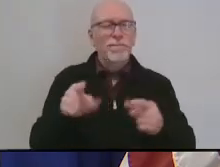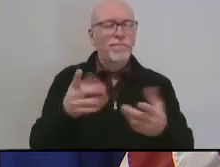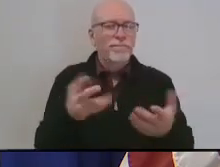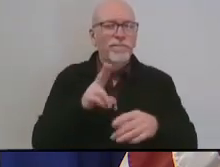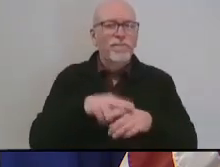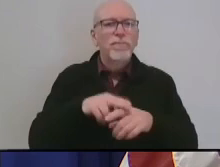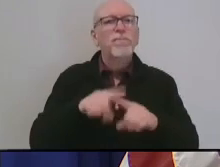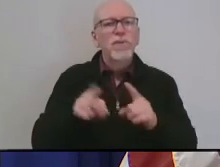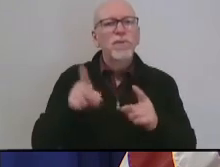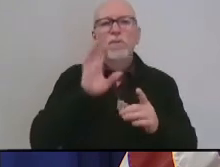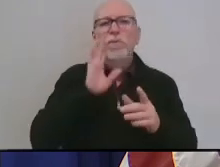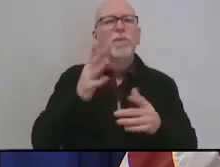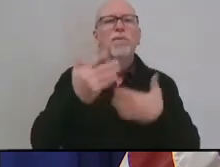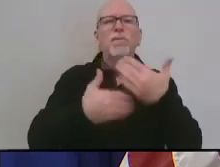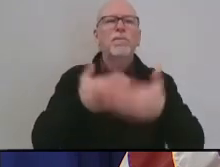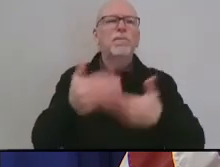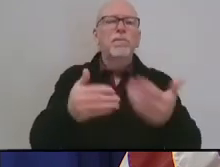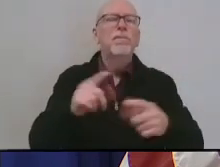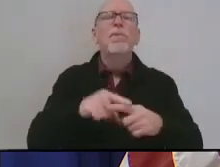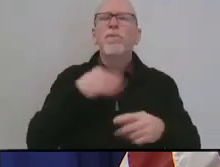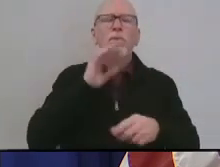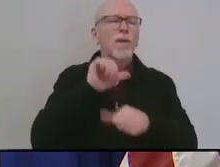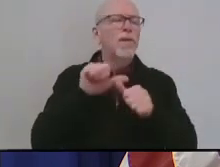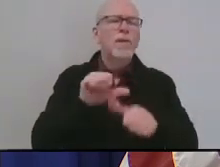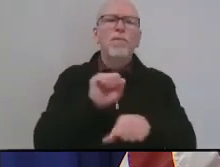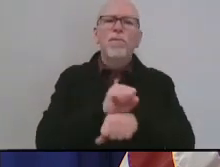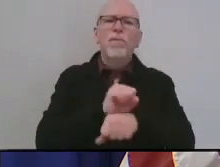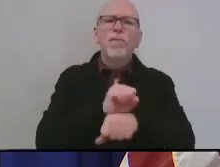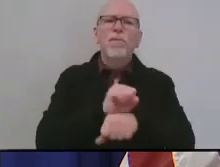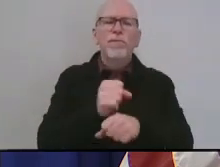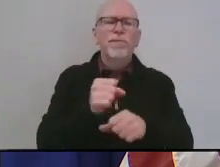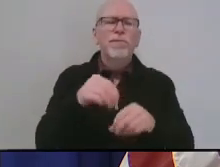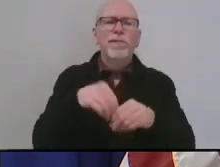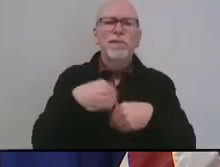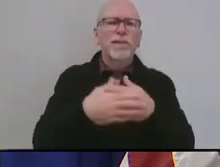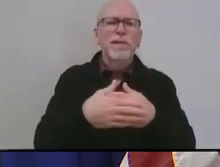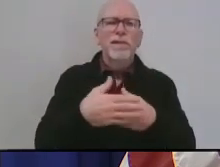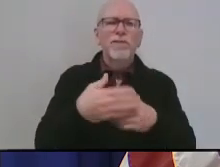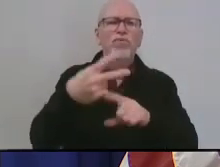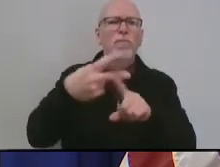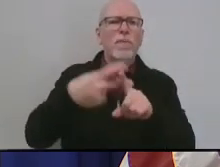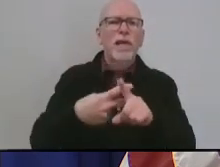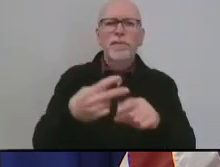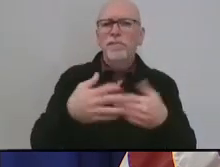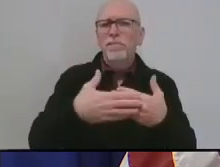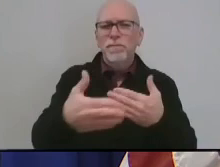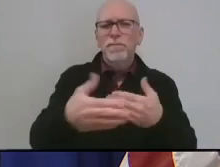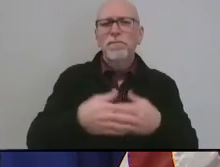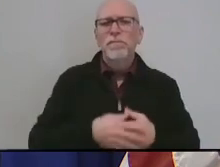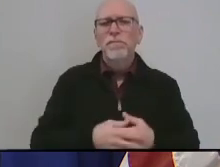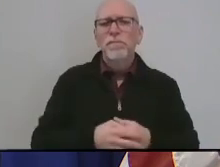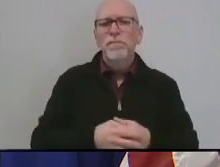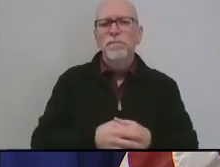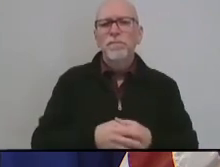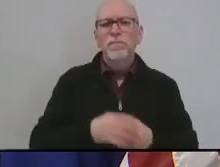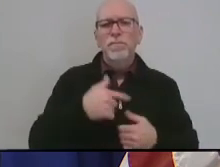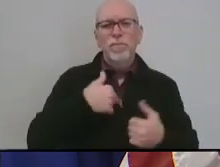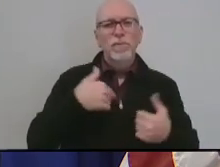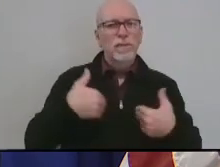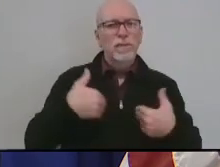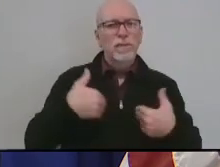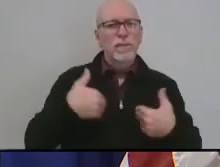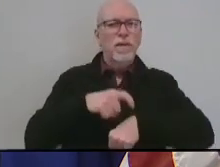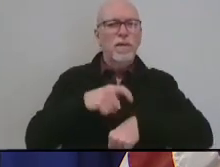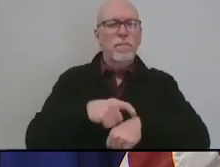out as well. But we'll continue to work in earnest over the next 2 months. We've got time,